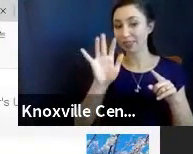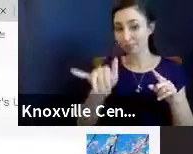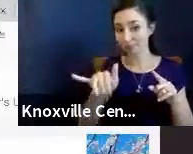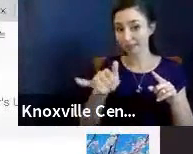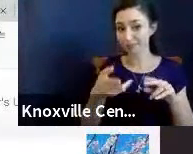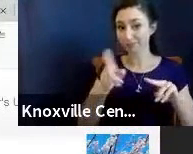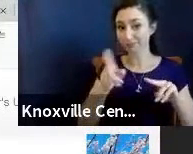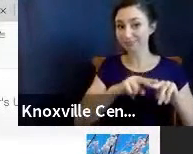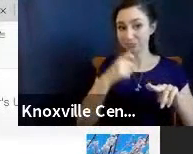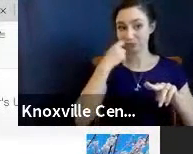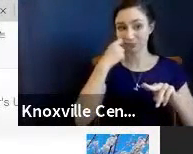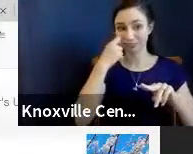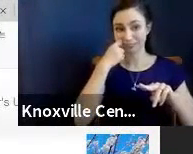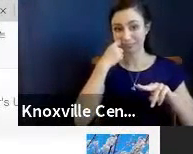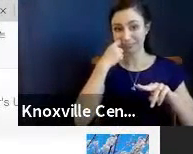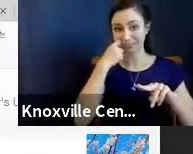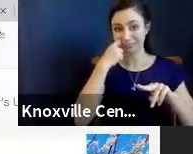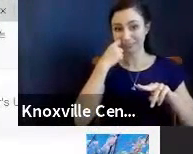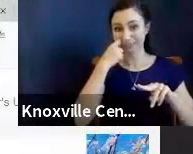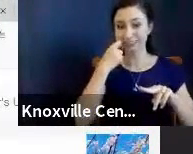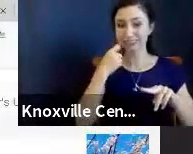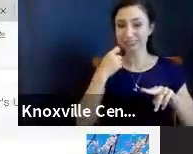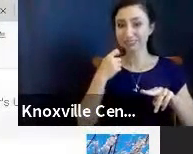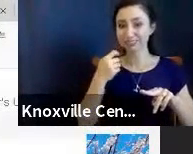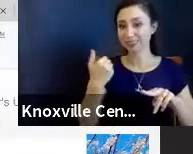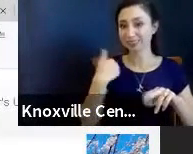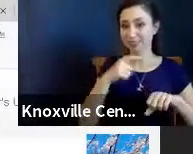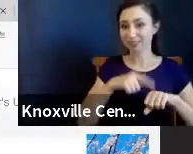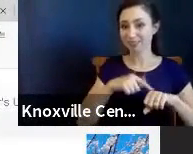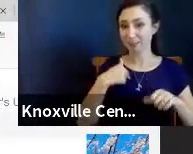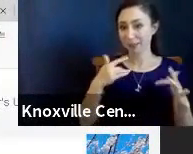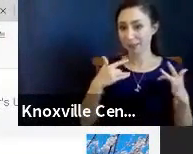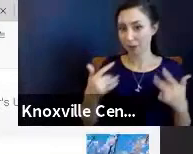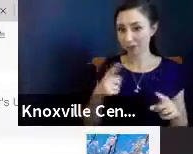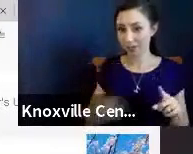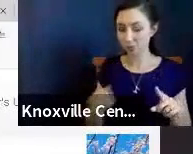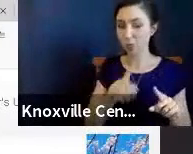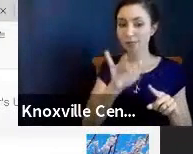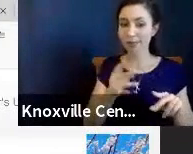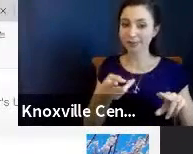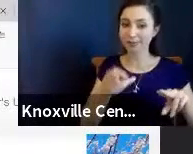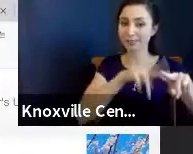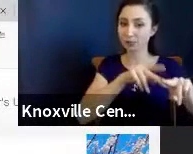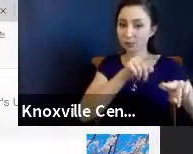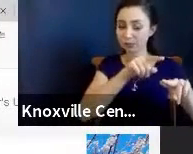was up from the last time I did an update. So